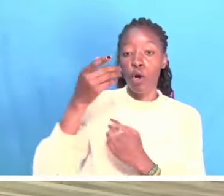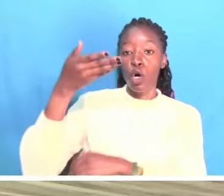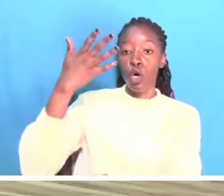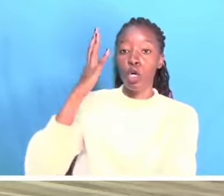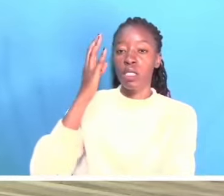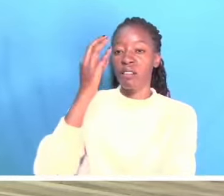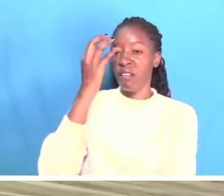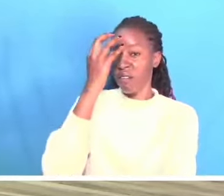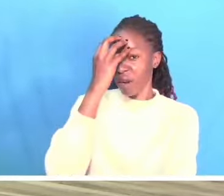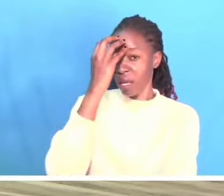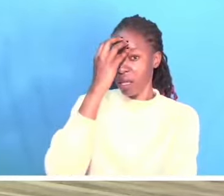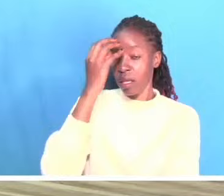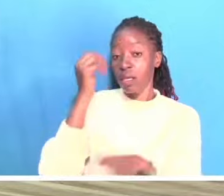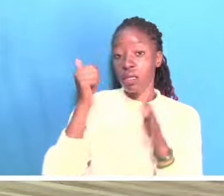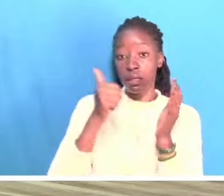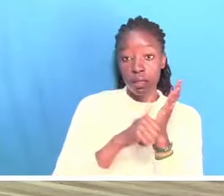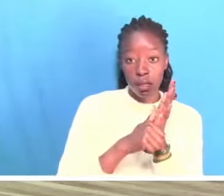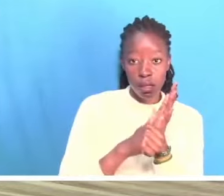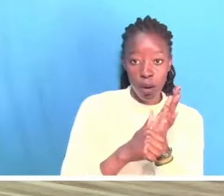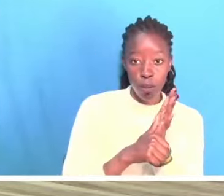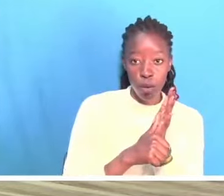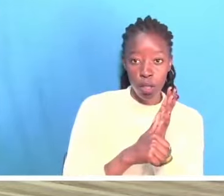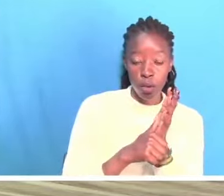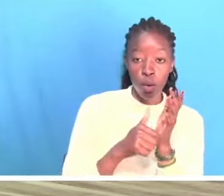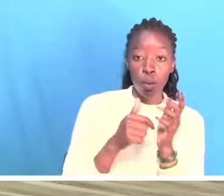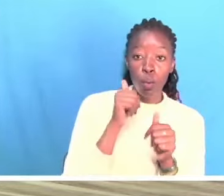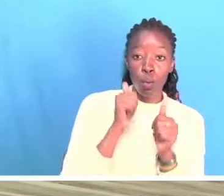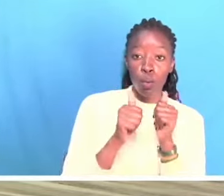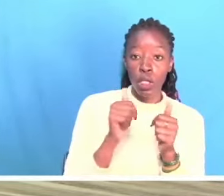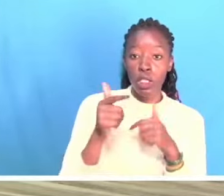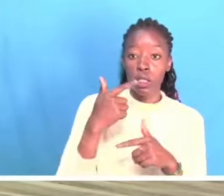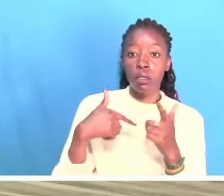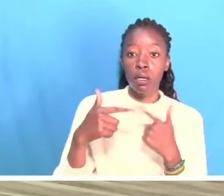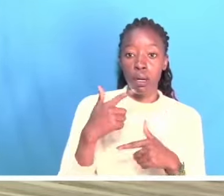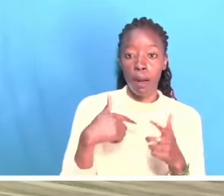distress is loading.